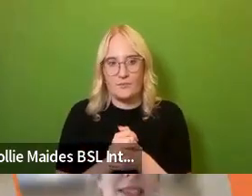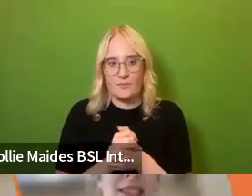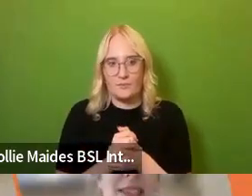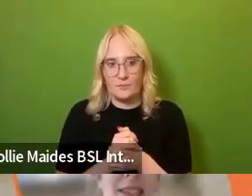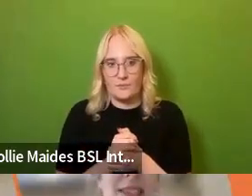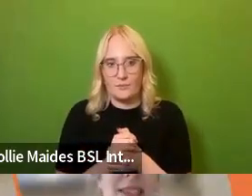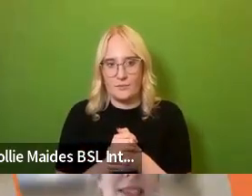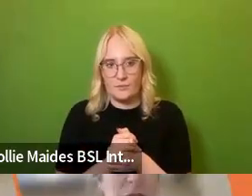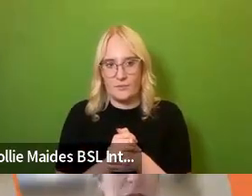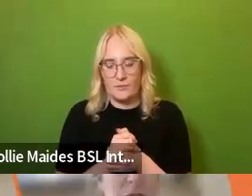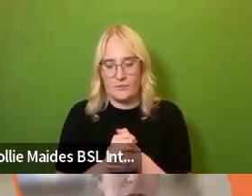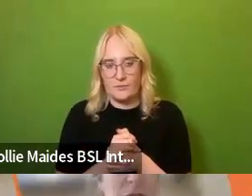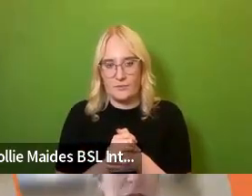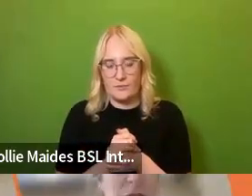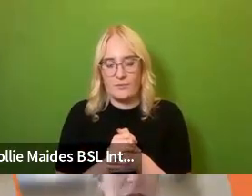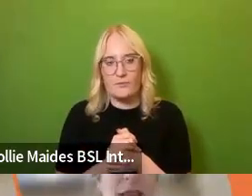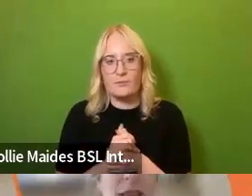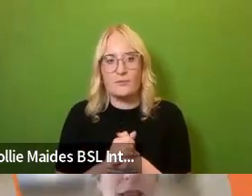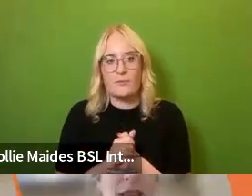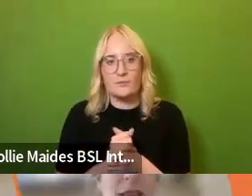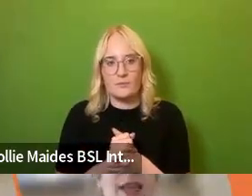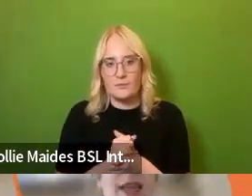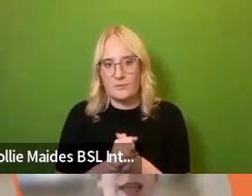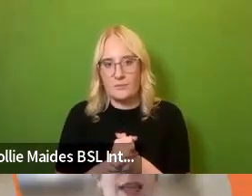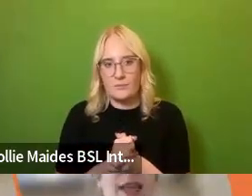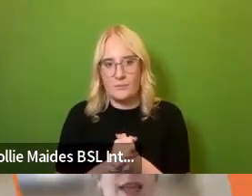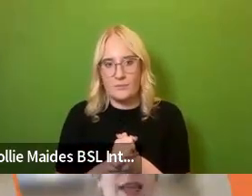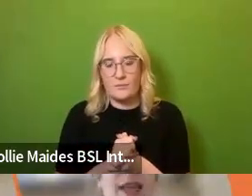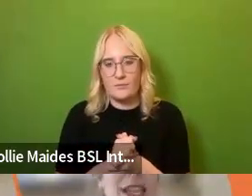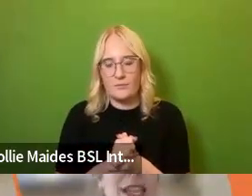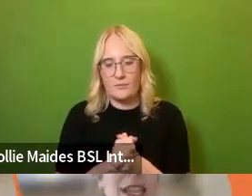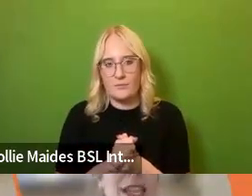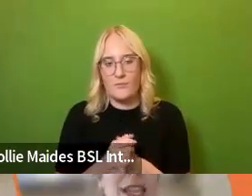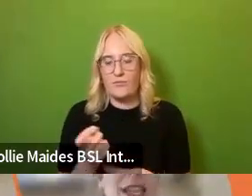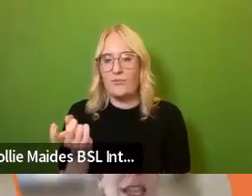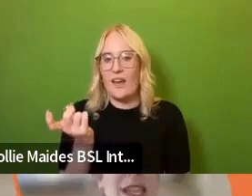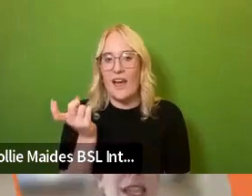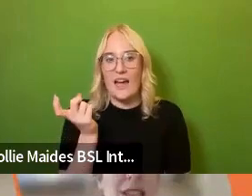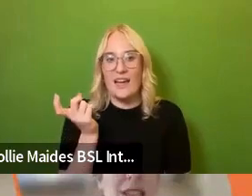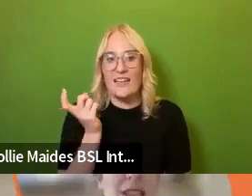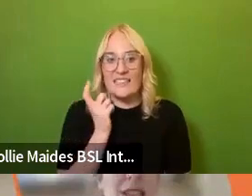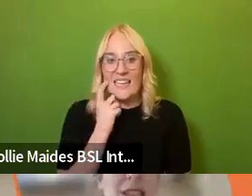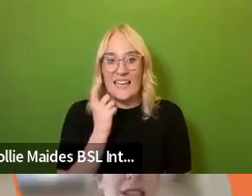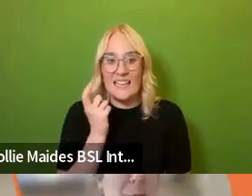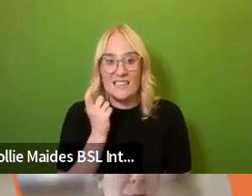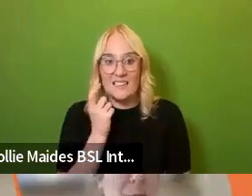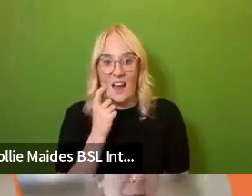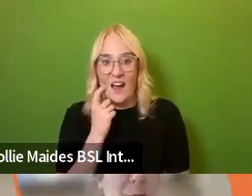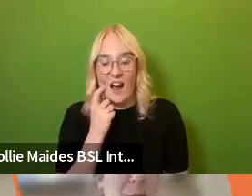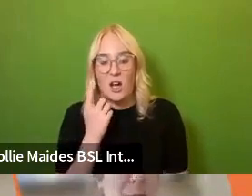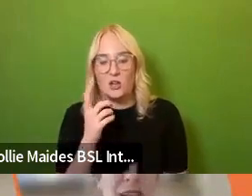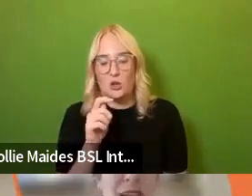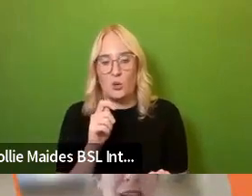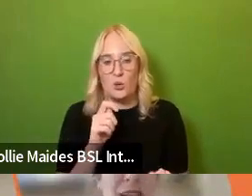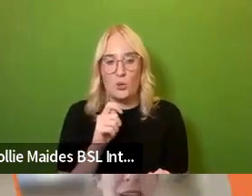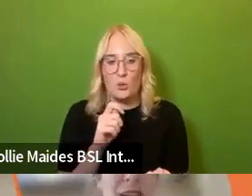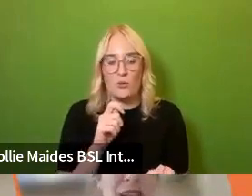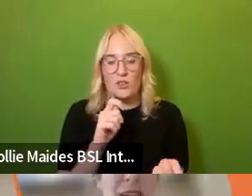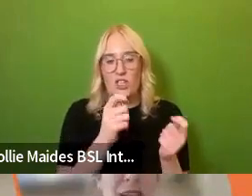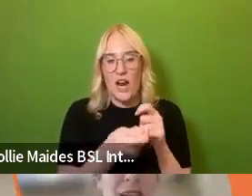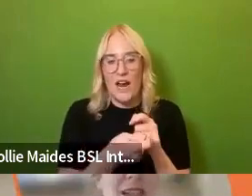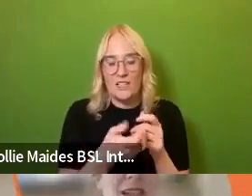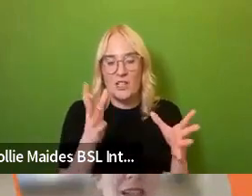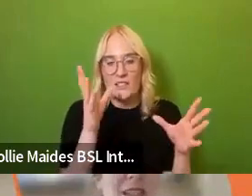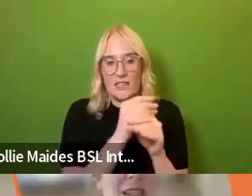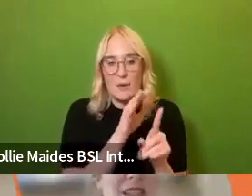is naturally decreasing. It's much easier to adjust sleep pressure than it is to